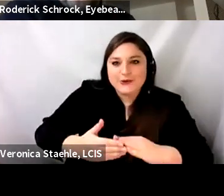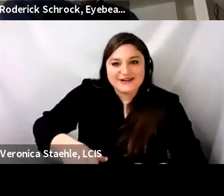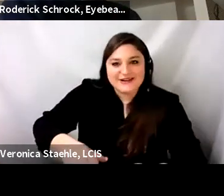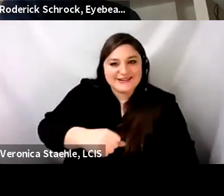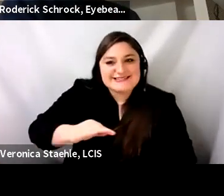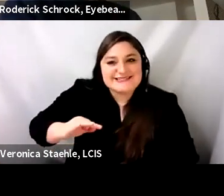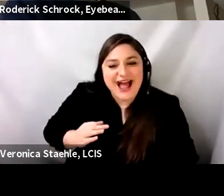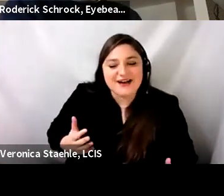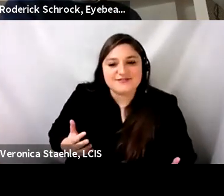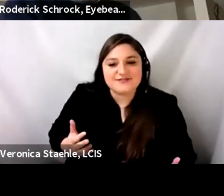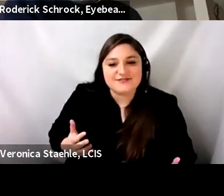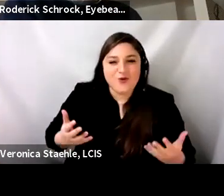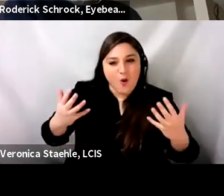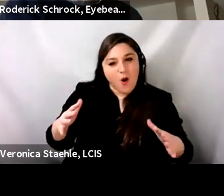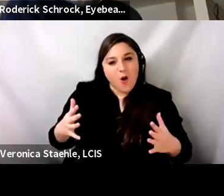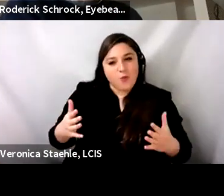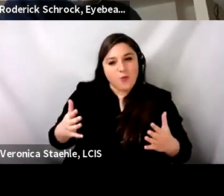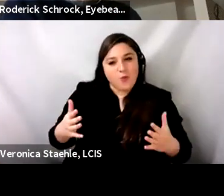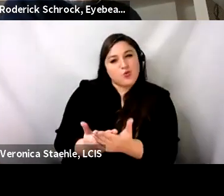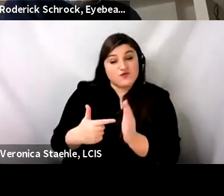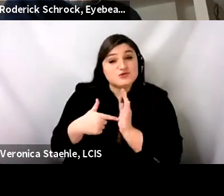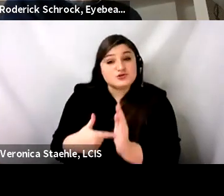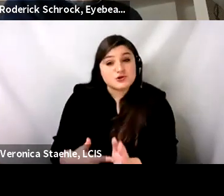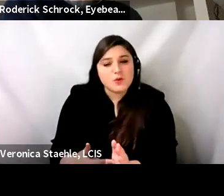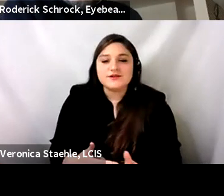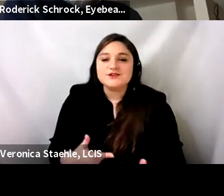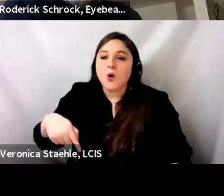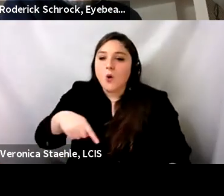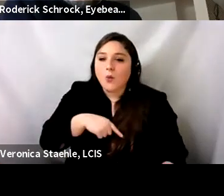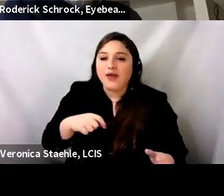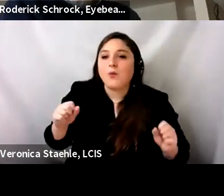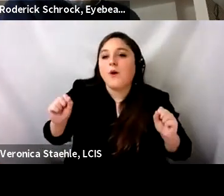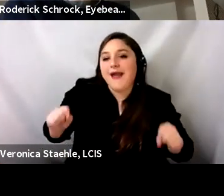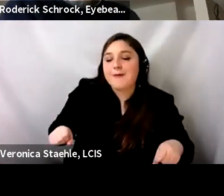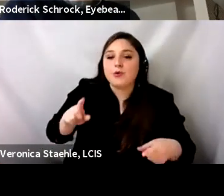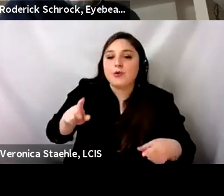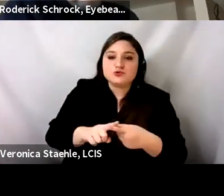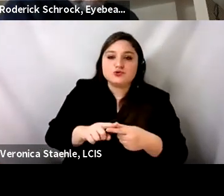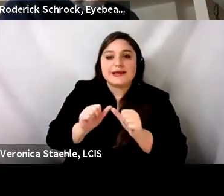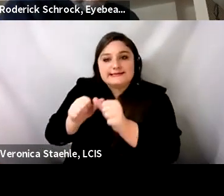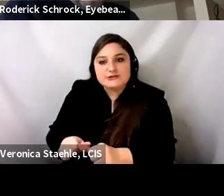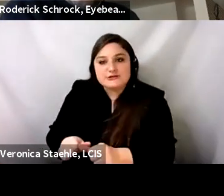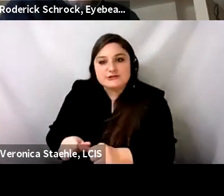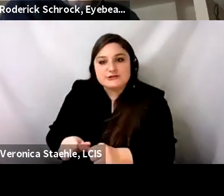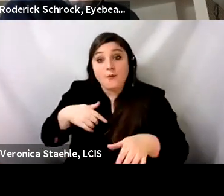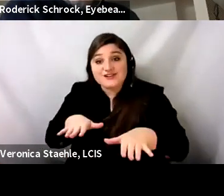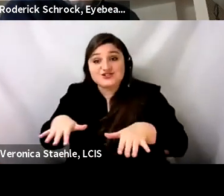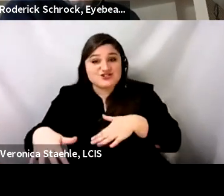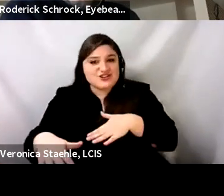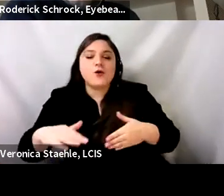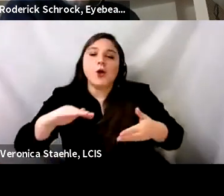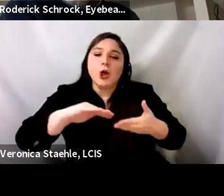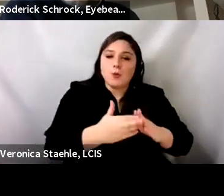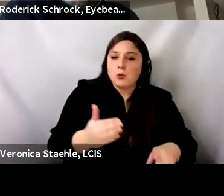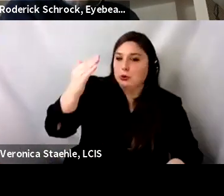trust to pivot to new programs and still getting community buy-in almost immediately. So I guess